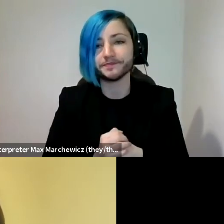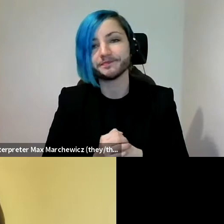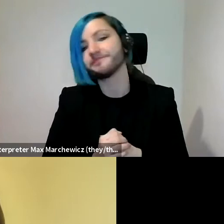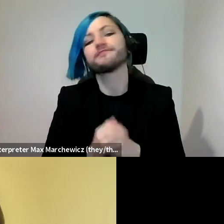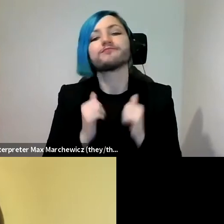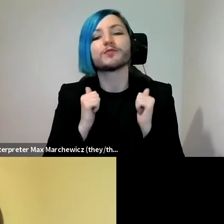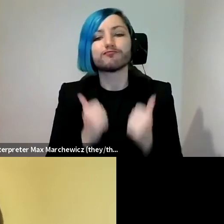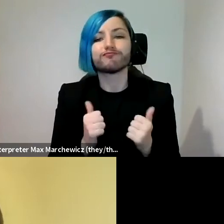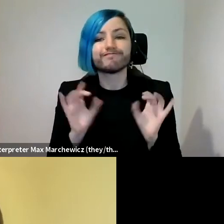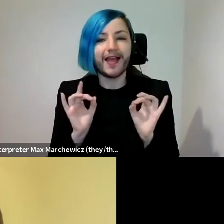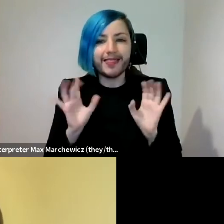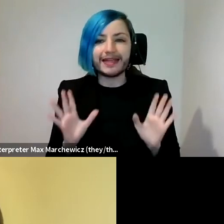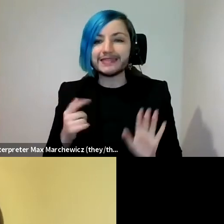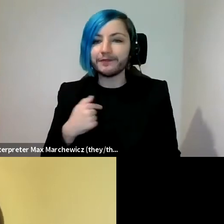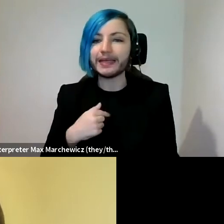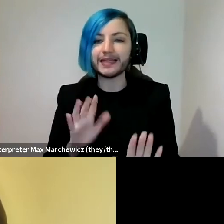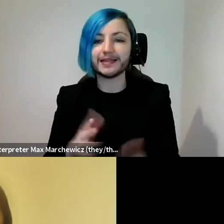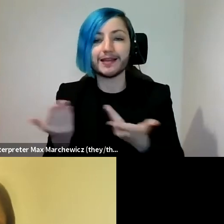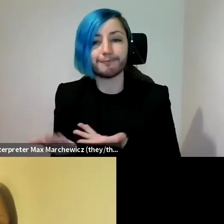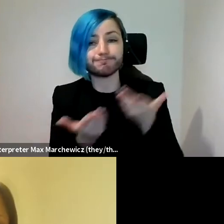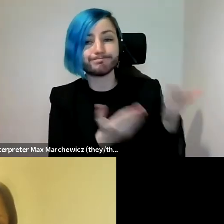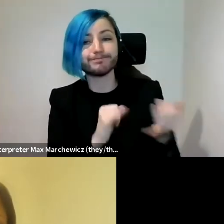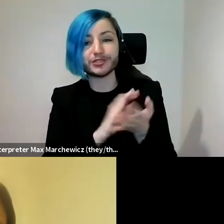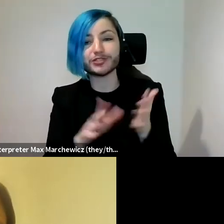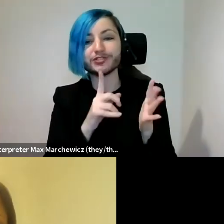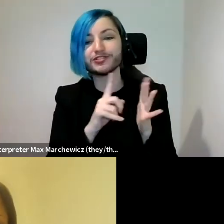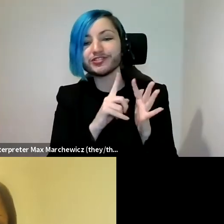Anyway, that's all the housekeeping done. Over to you, Sheila.